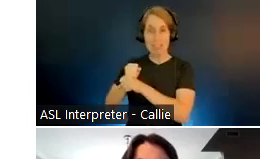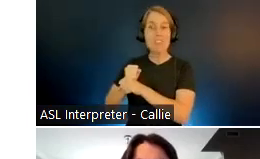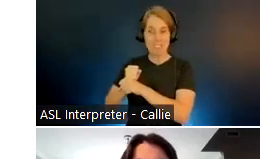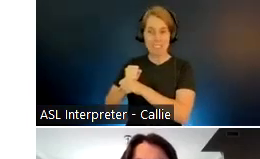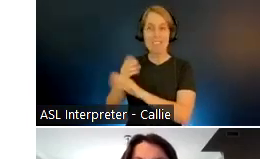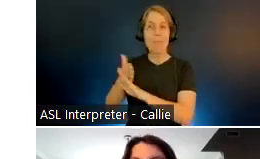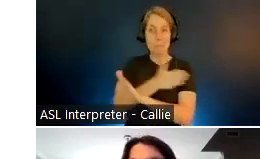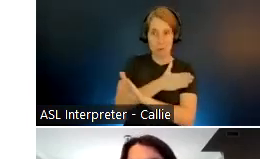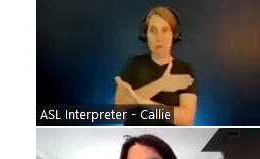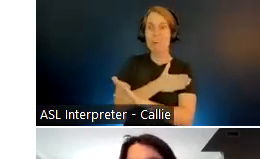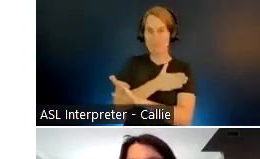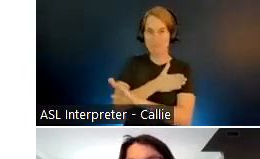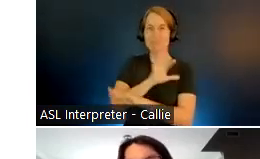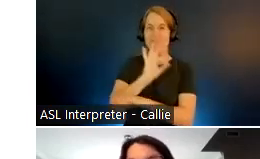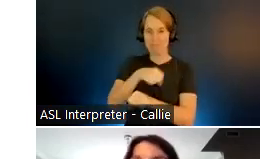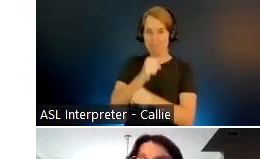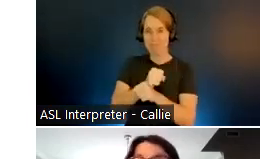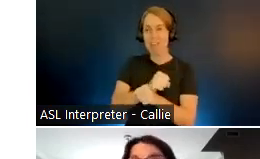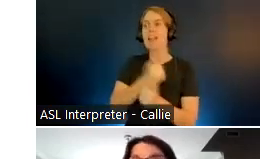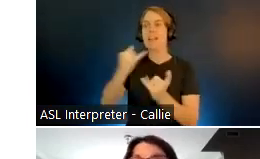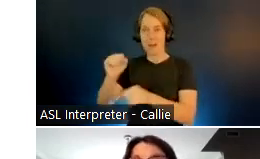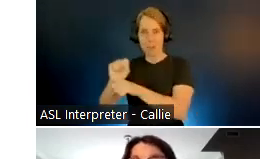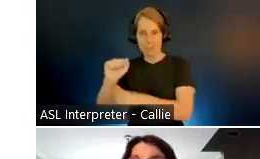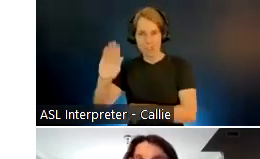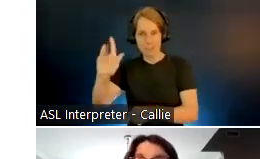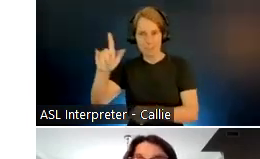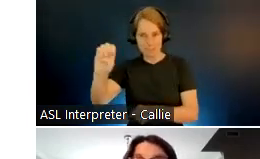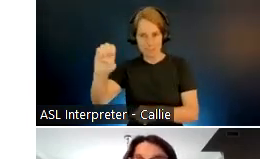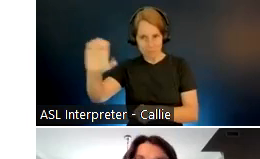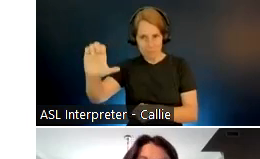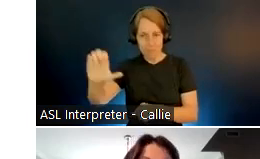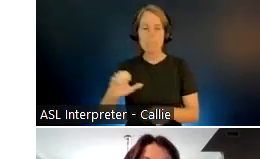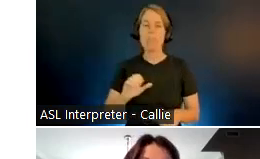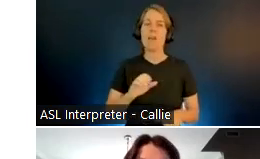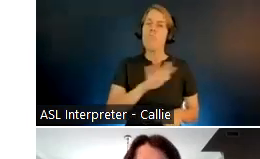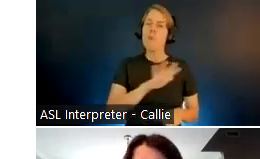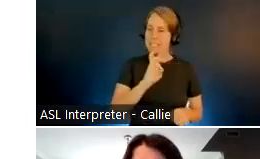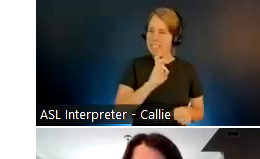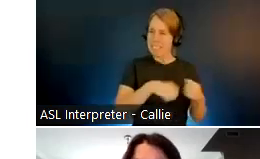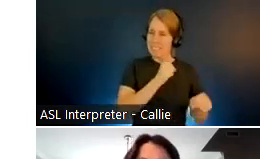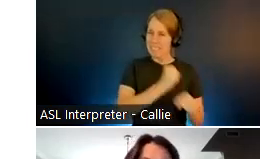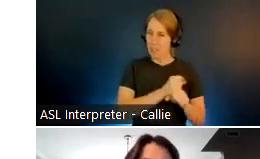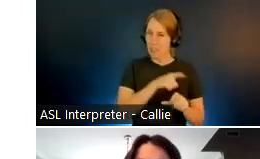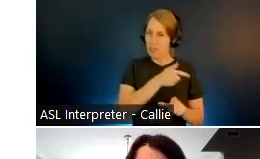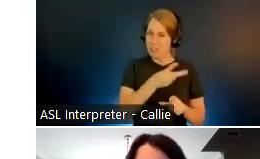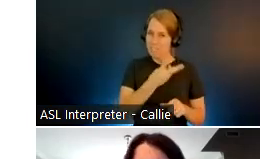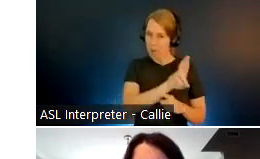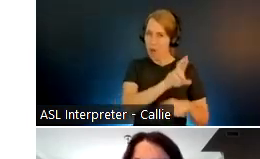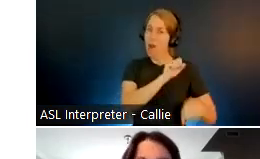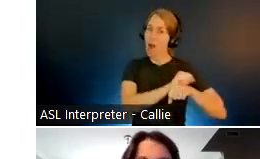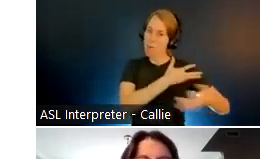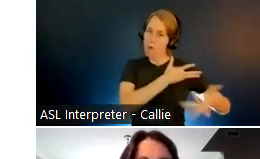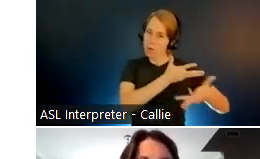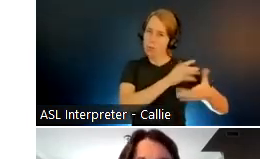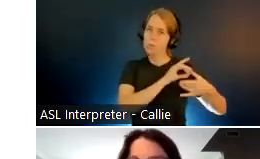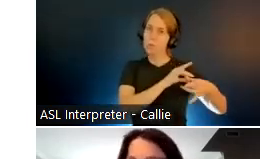South Carolina. And probably about 6 of those years I worked with transition students. So I like to think I have